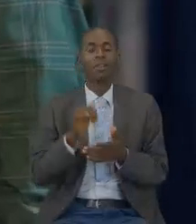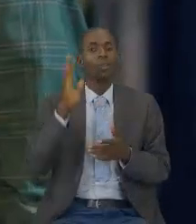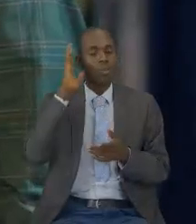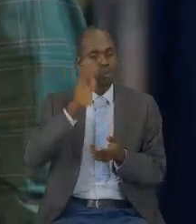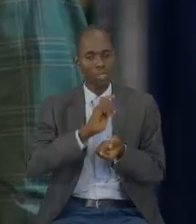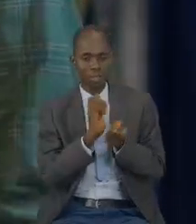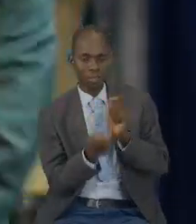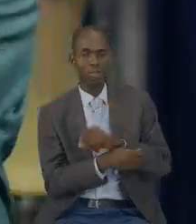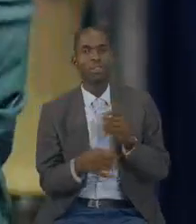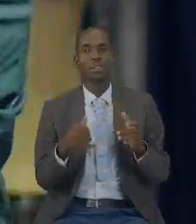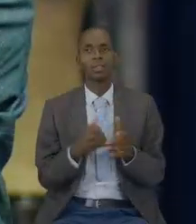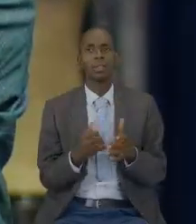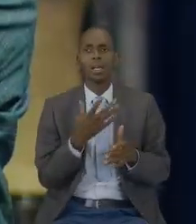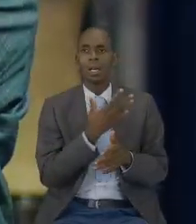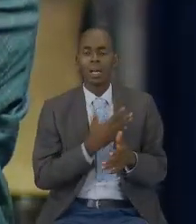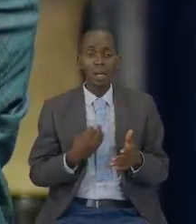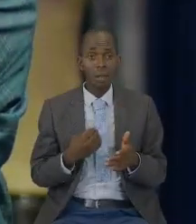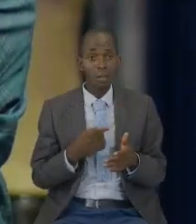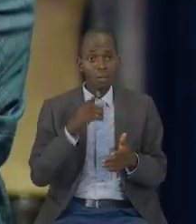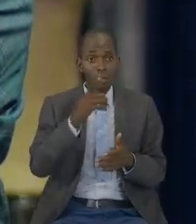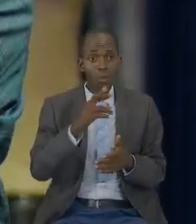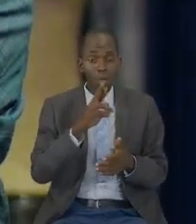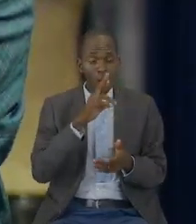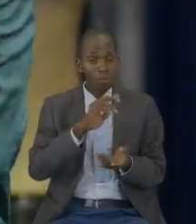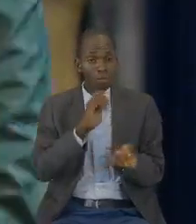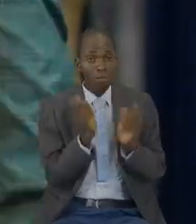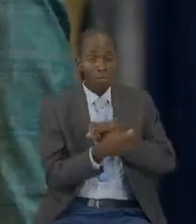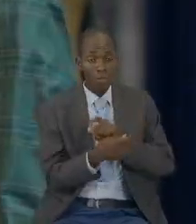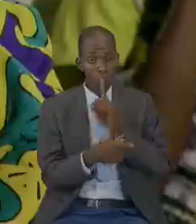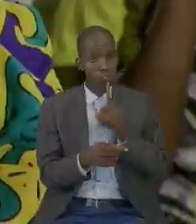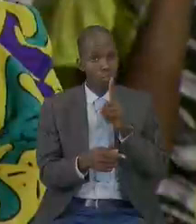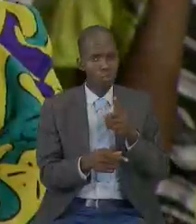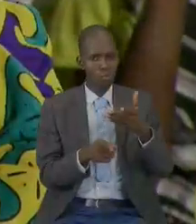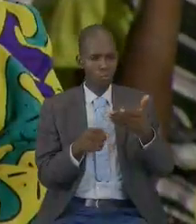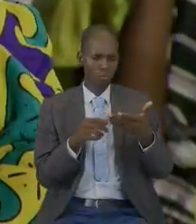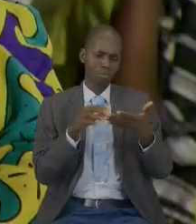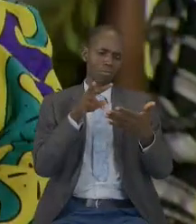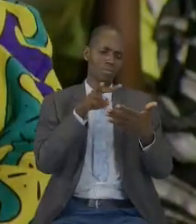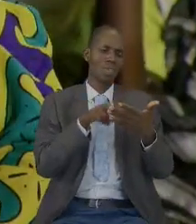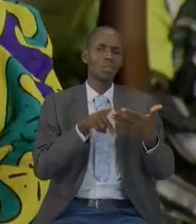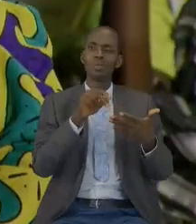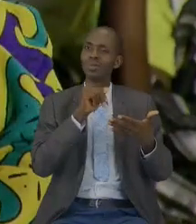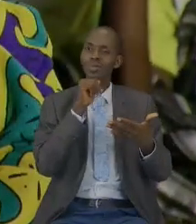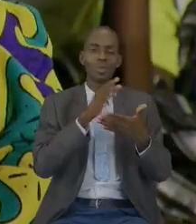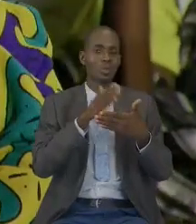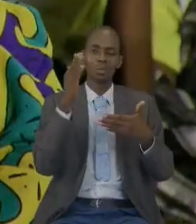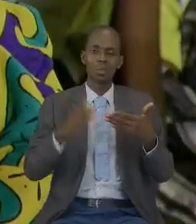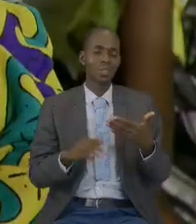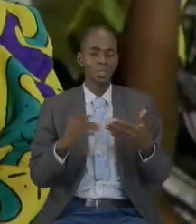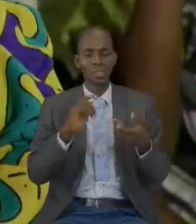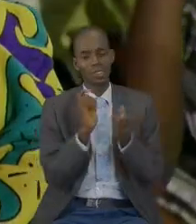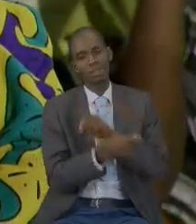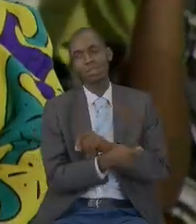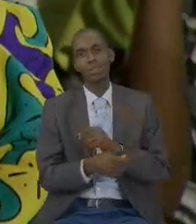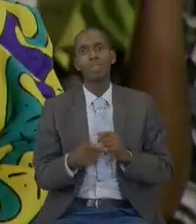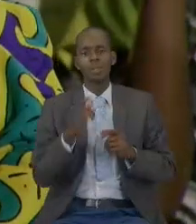looked at that and said, what's new in this leaf? This one is not new enough. I have tried. I've cleansed